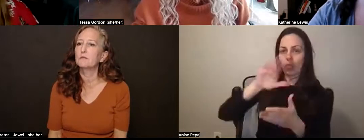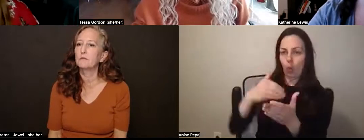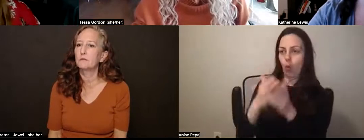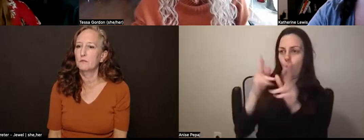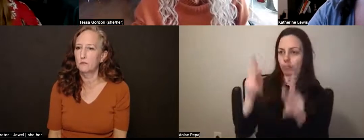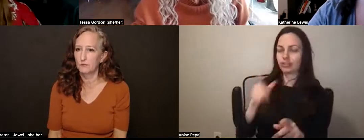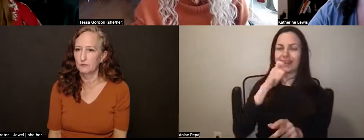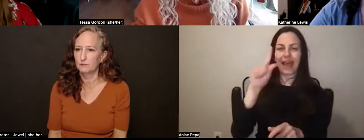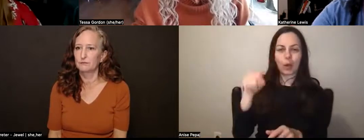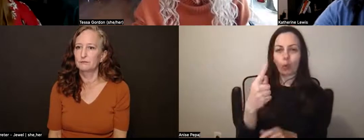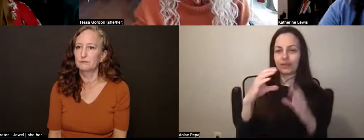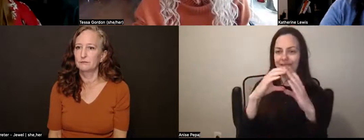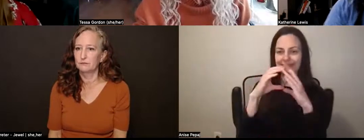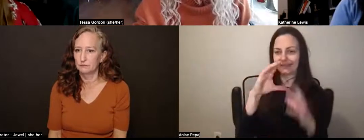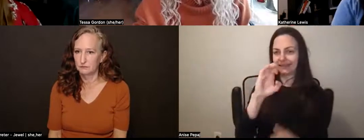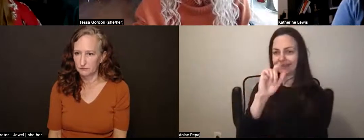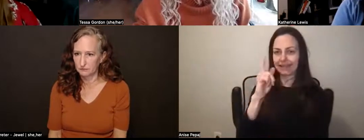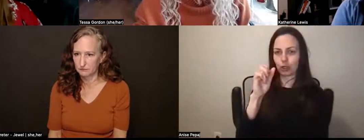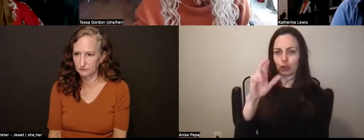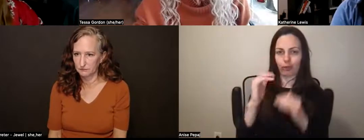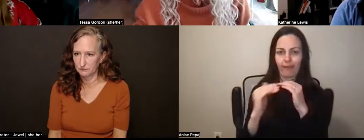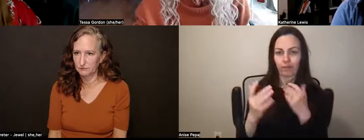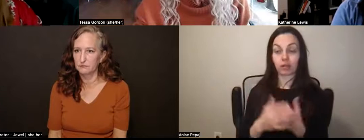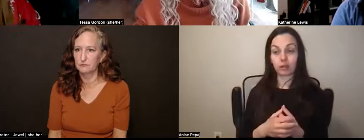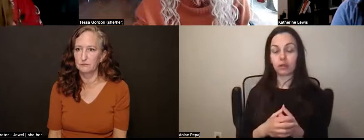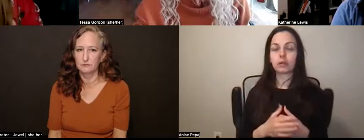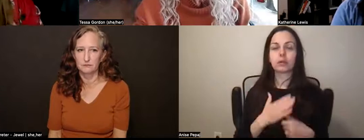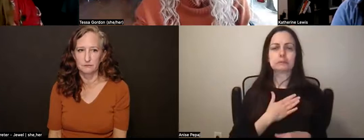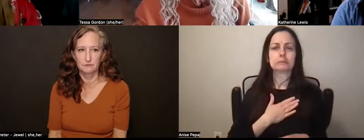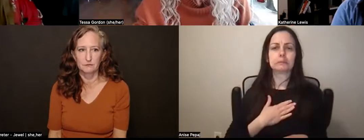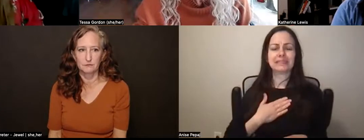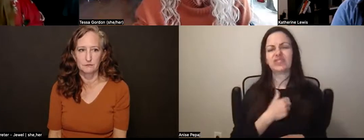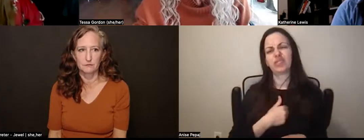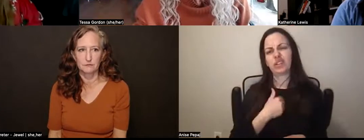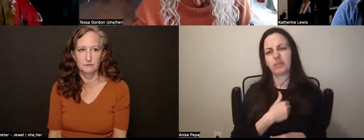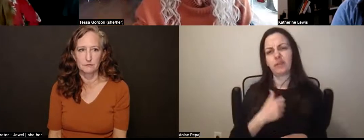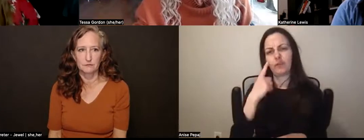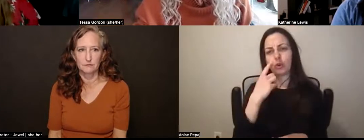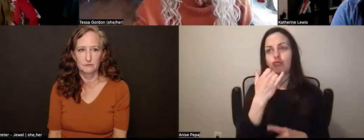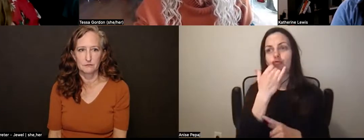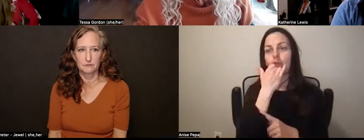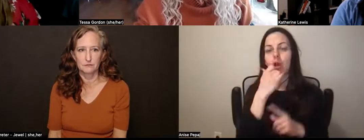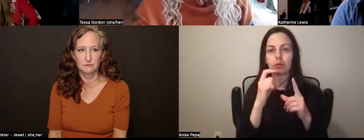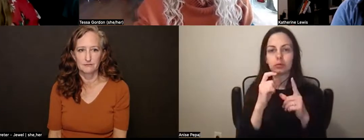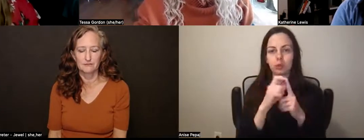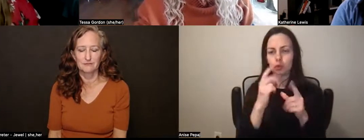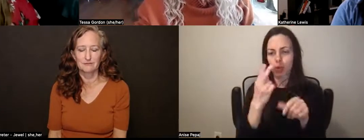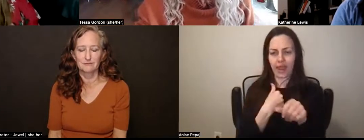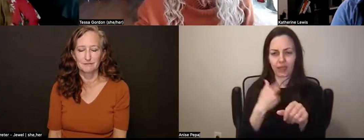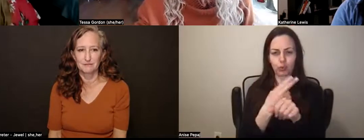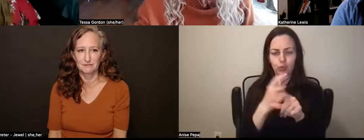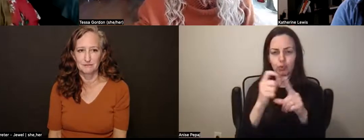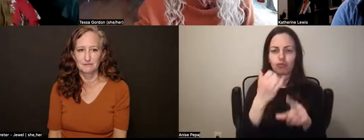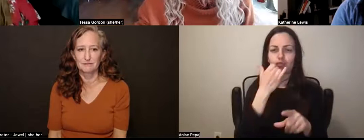what is going wrong with that person. And please forgive me for the terminology of wrong. Nothing is actually wrong with us, but this in the